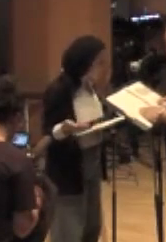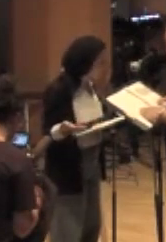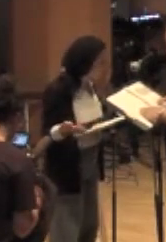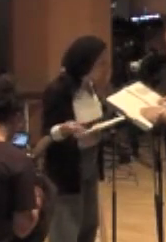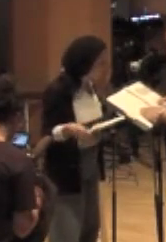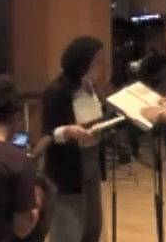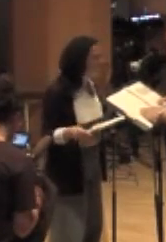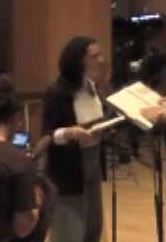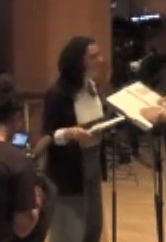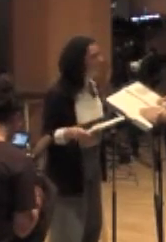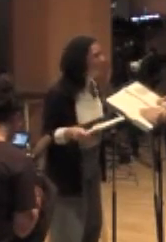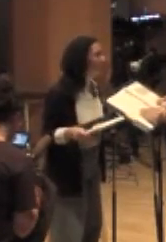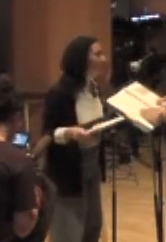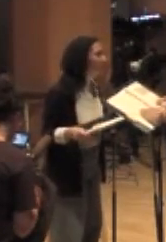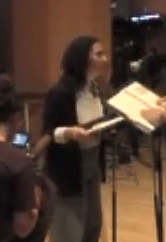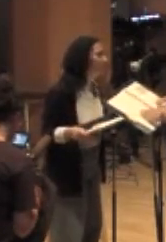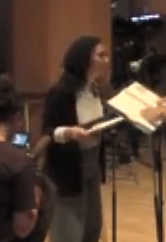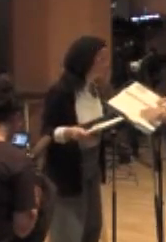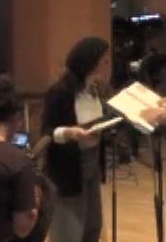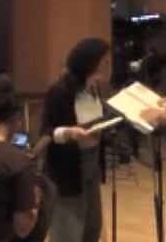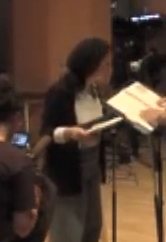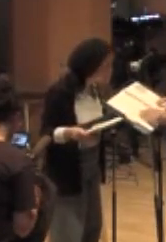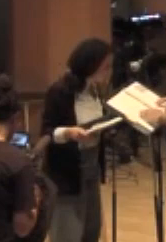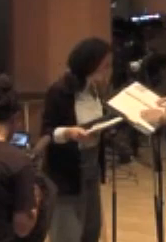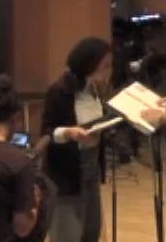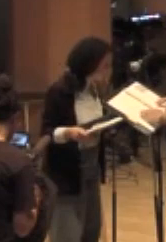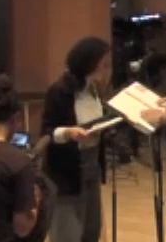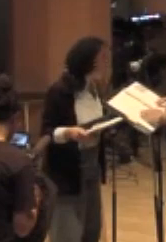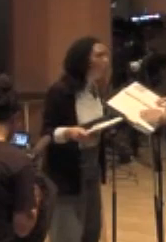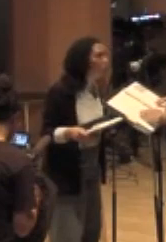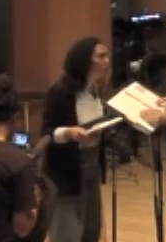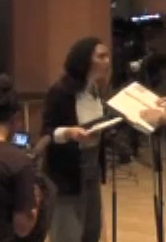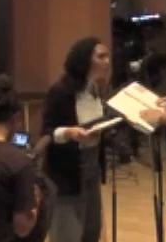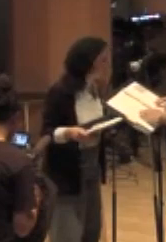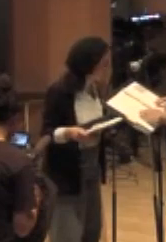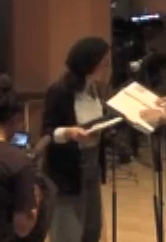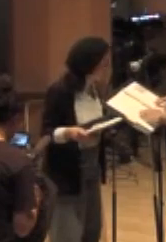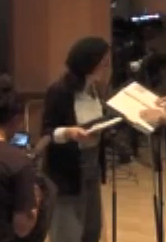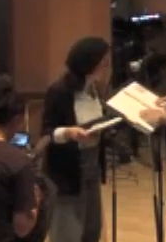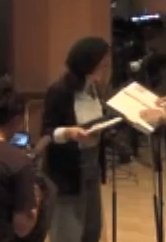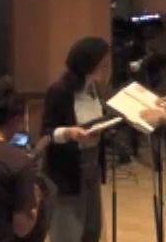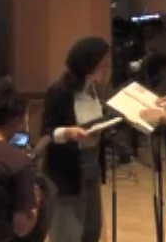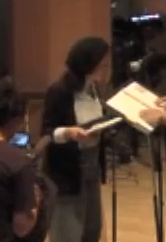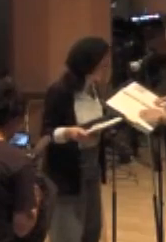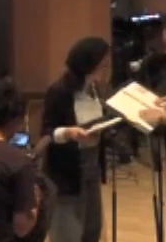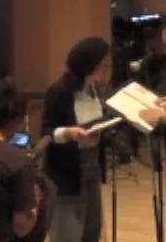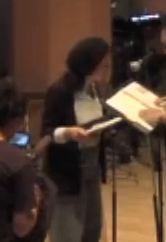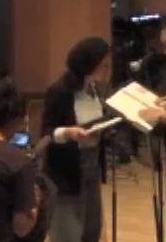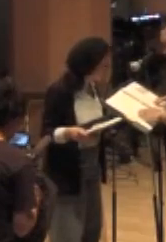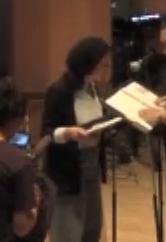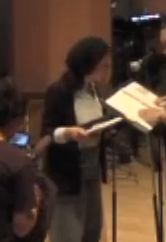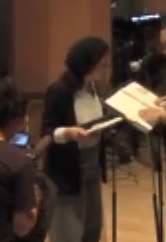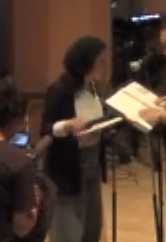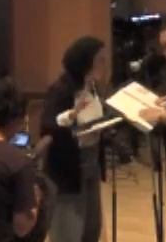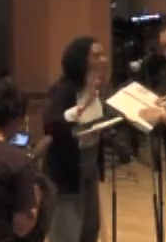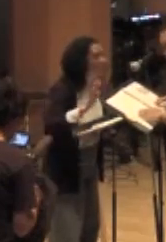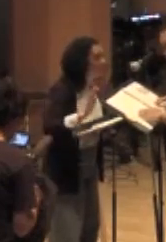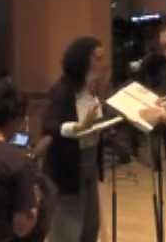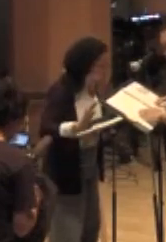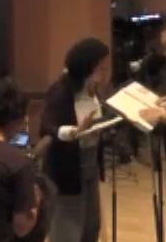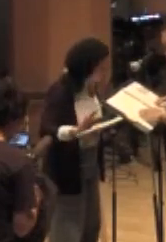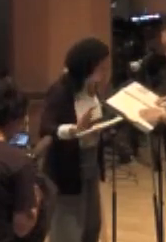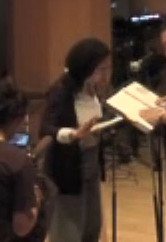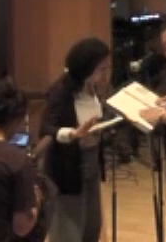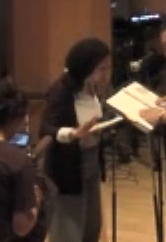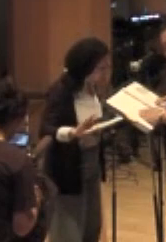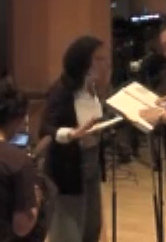about how calm it is can't you be calm don't worry so much you know you just have to